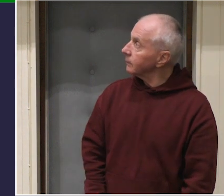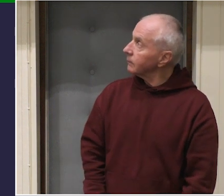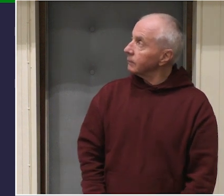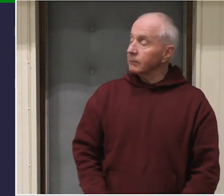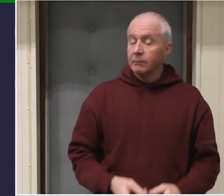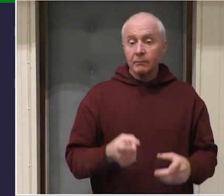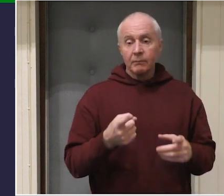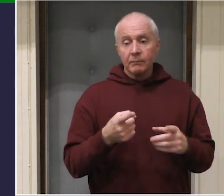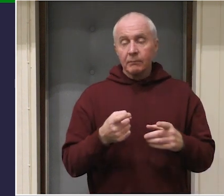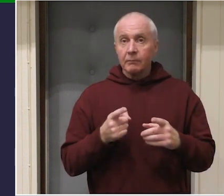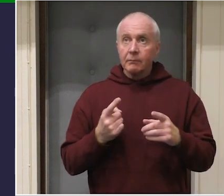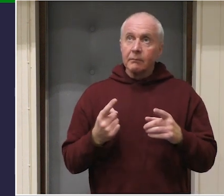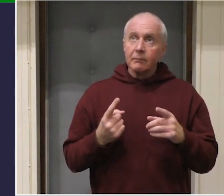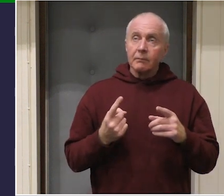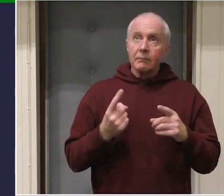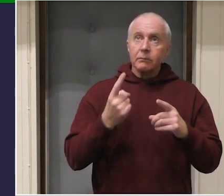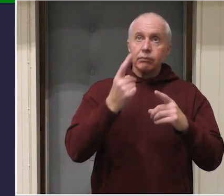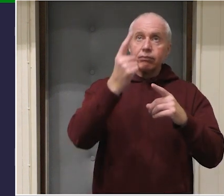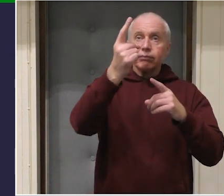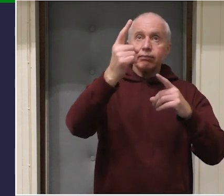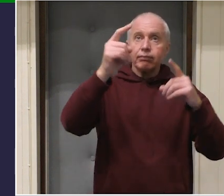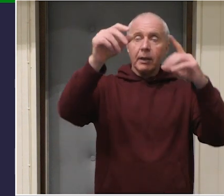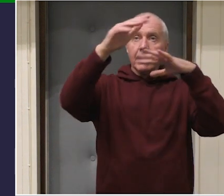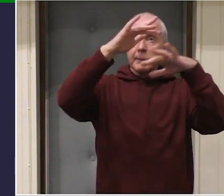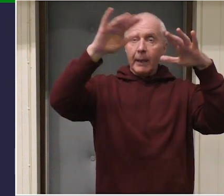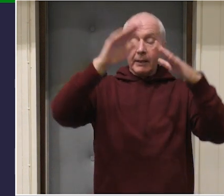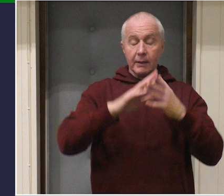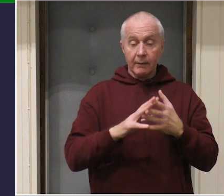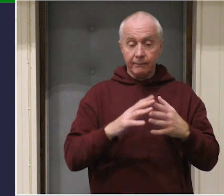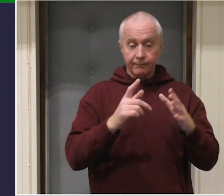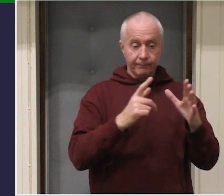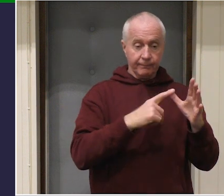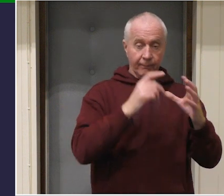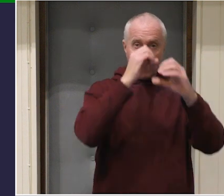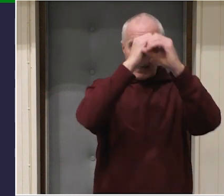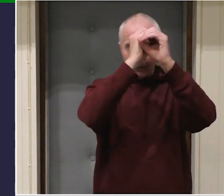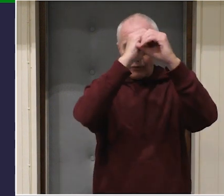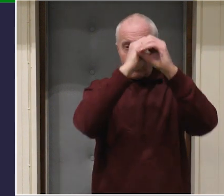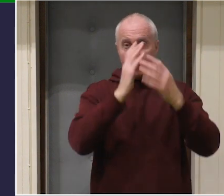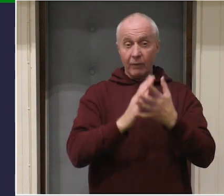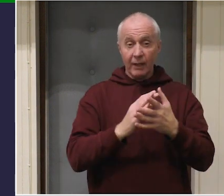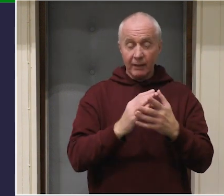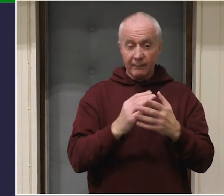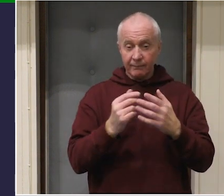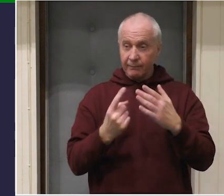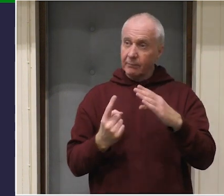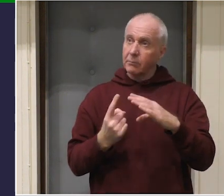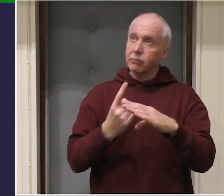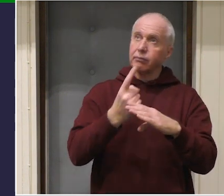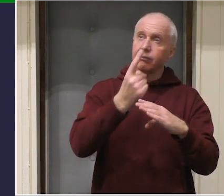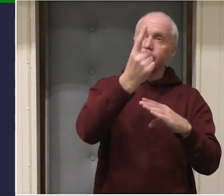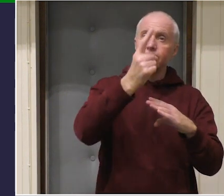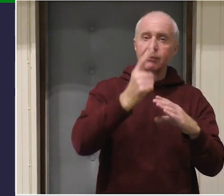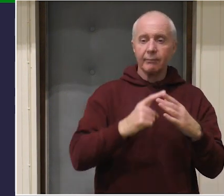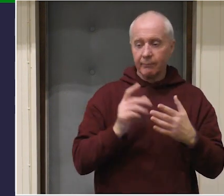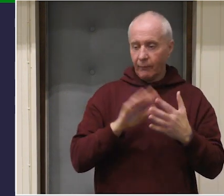mission. We live actually through a time of revolution in astronomy with these small space missions which have been sent into space since